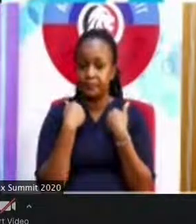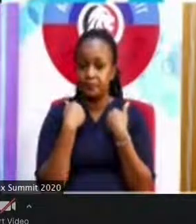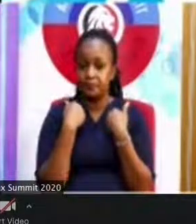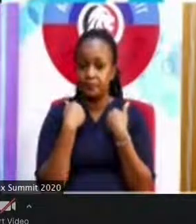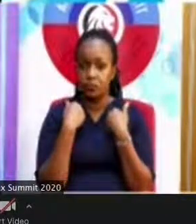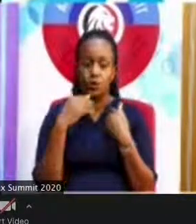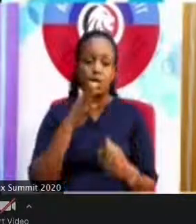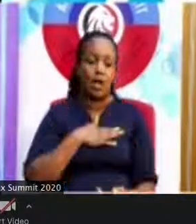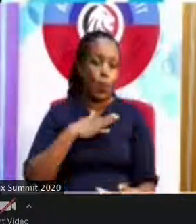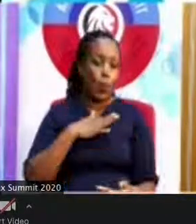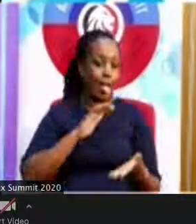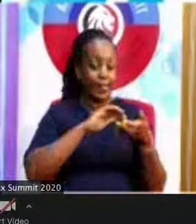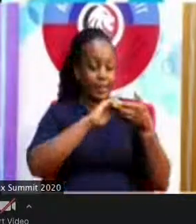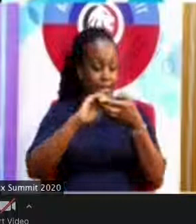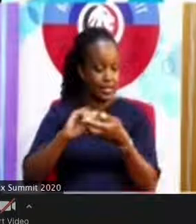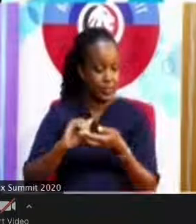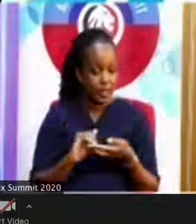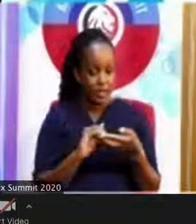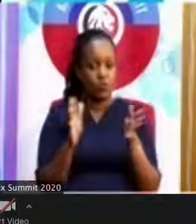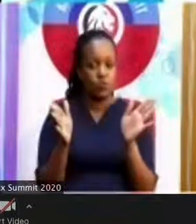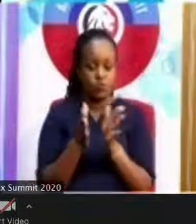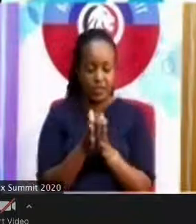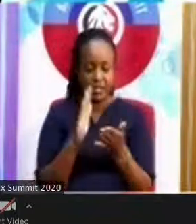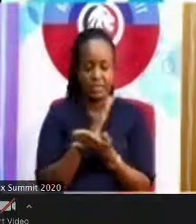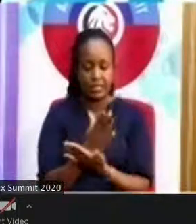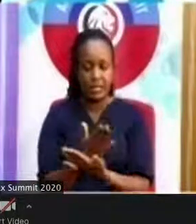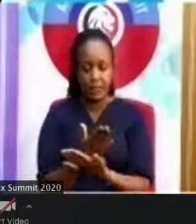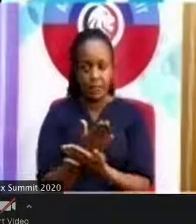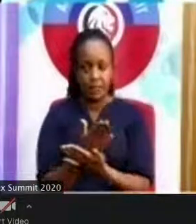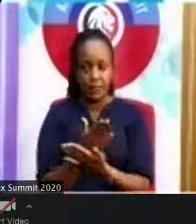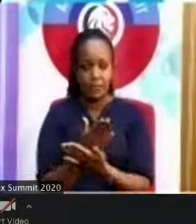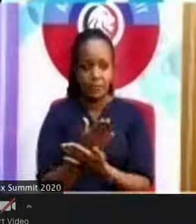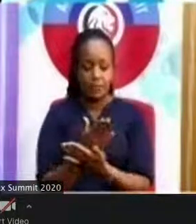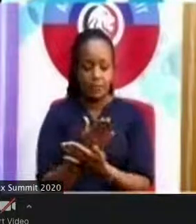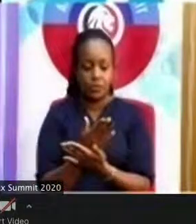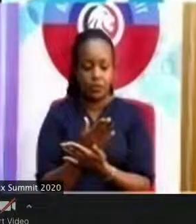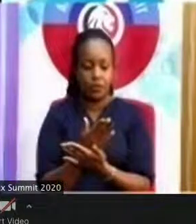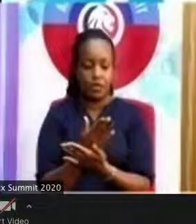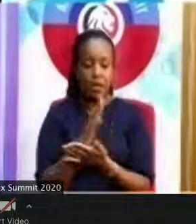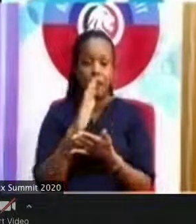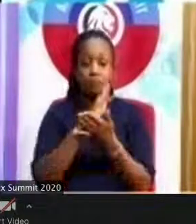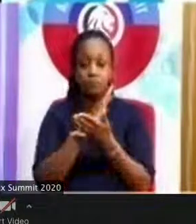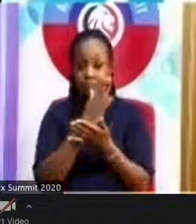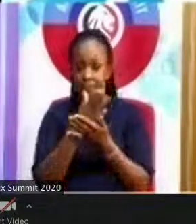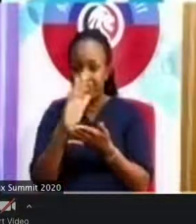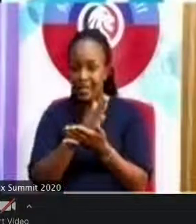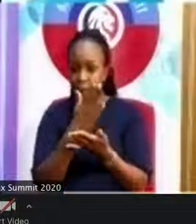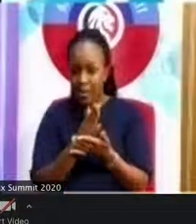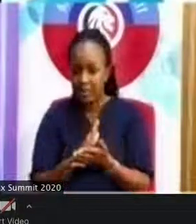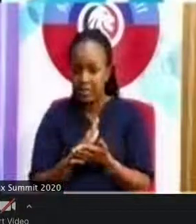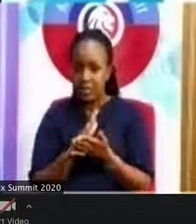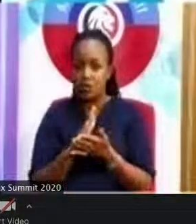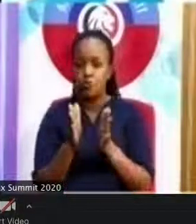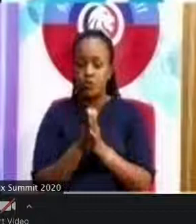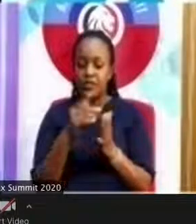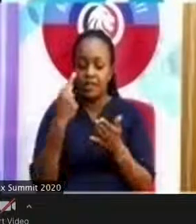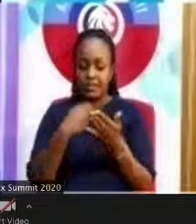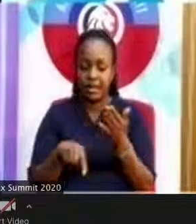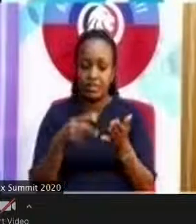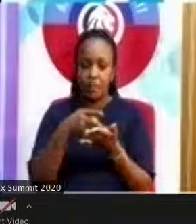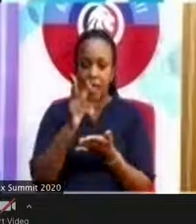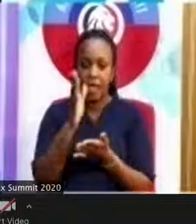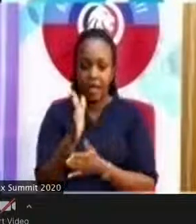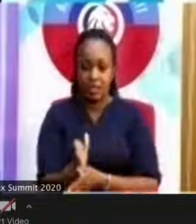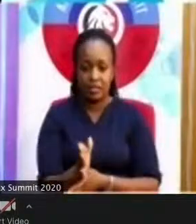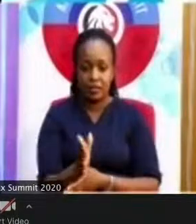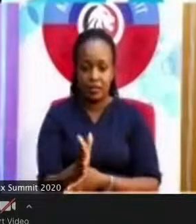engagement with some of the segments of our taxpayers who were